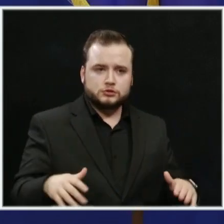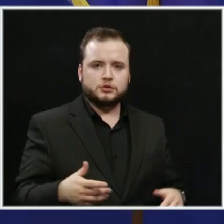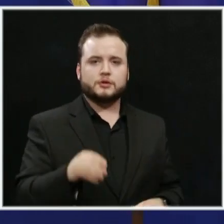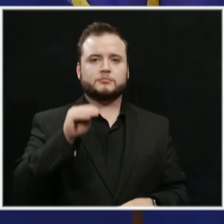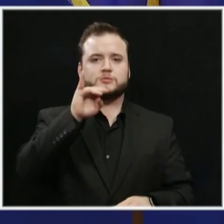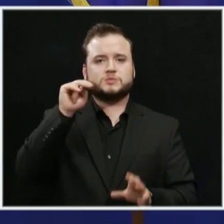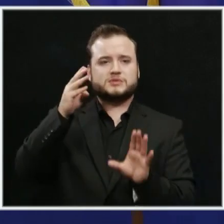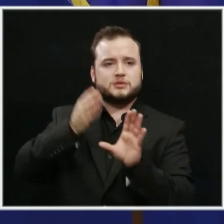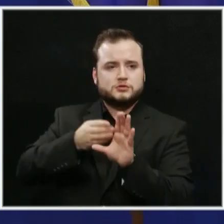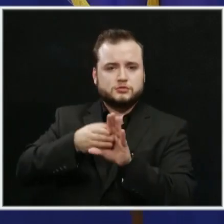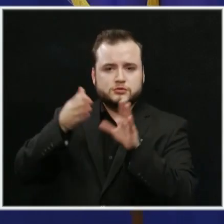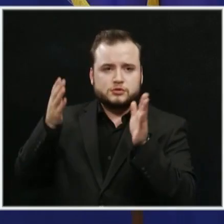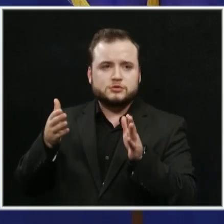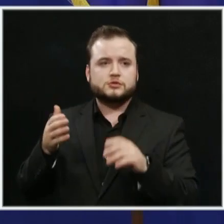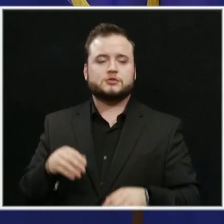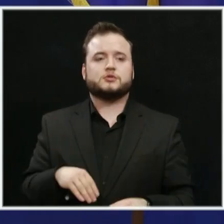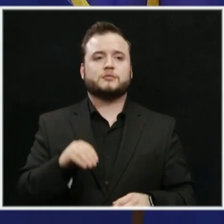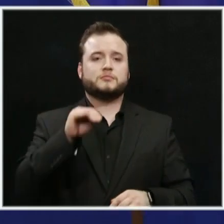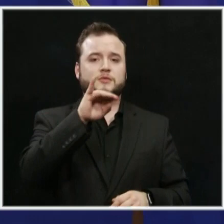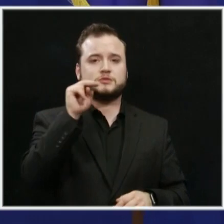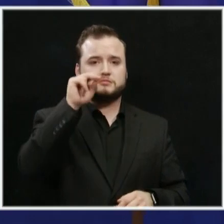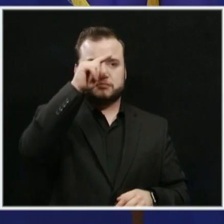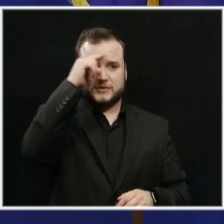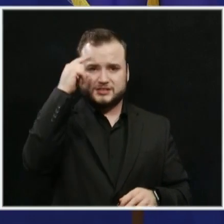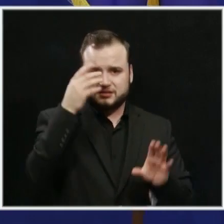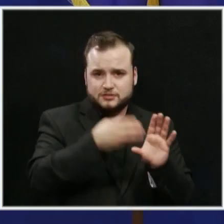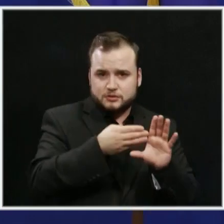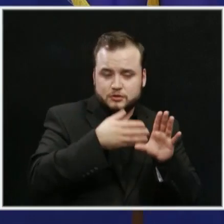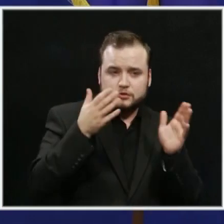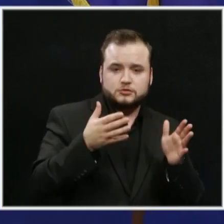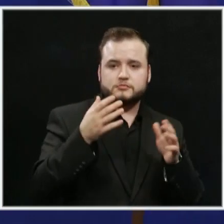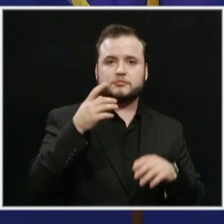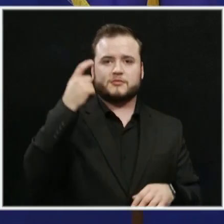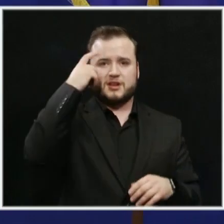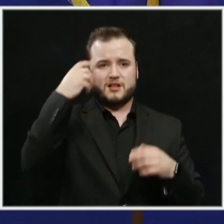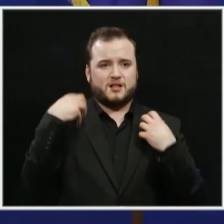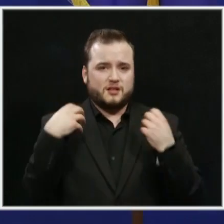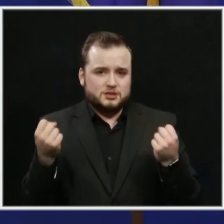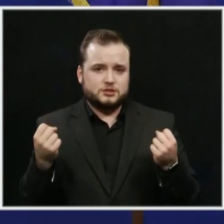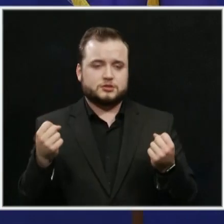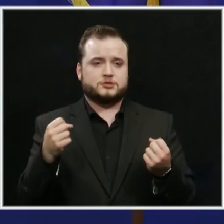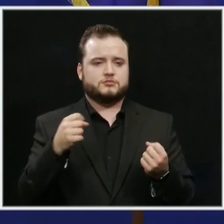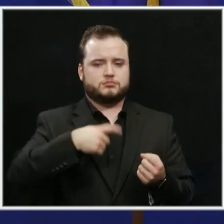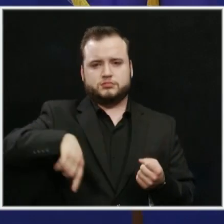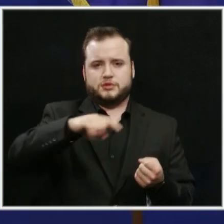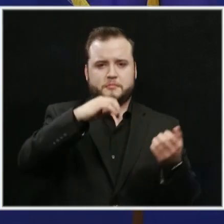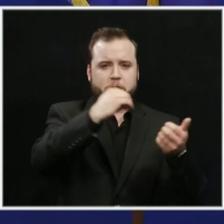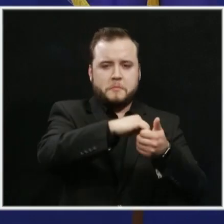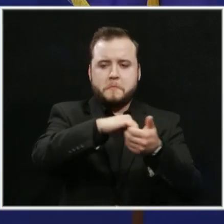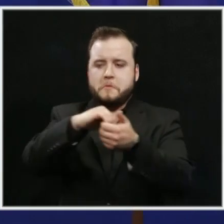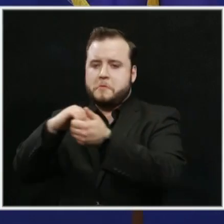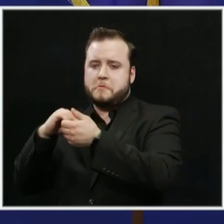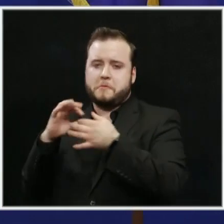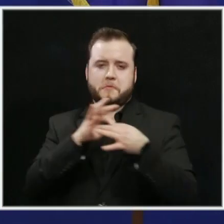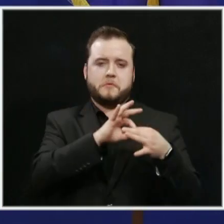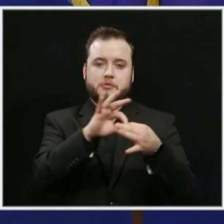the Minnesota Black Psychologists, and Mental Health Minnesota have collaborated to create a free telephone support service at